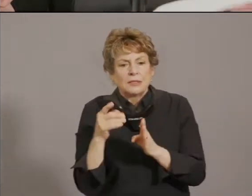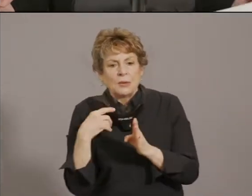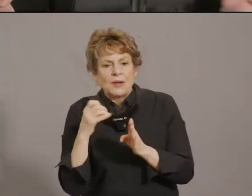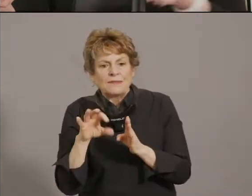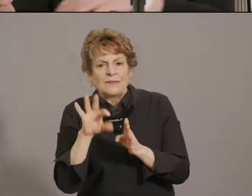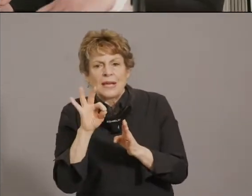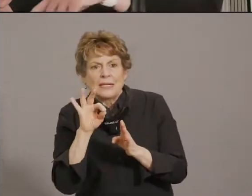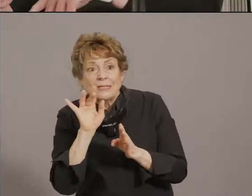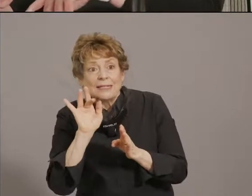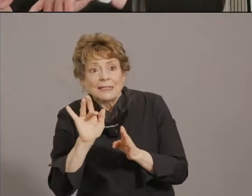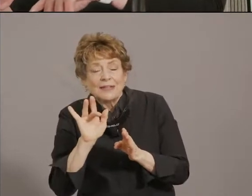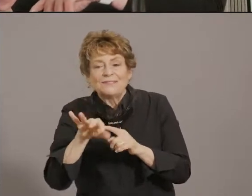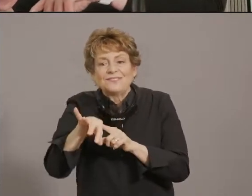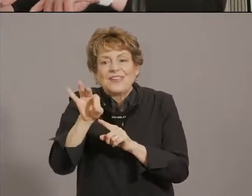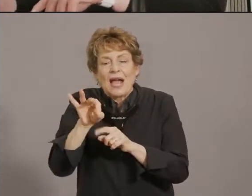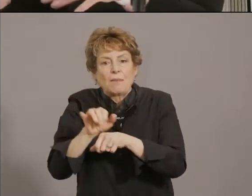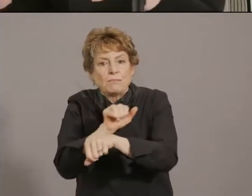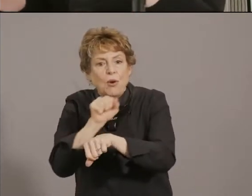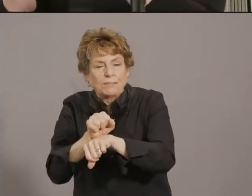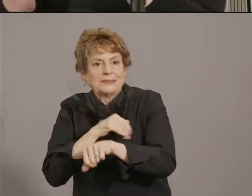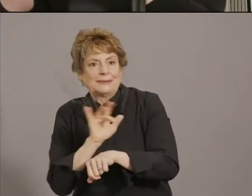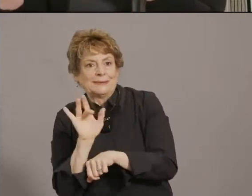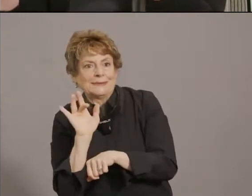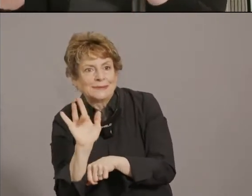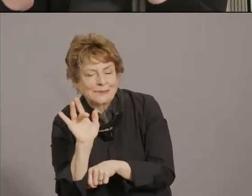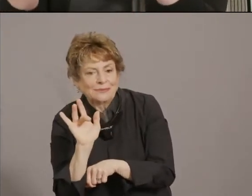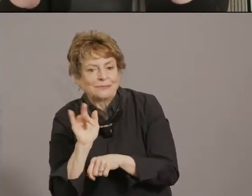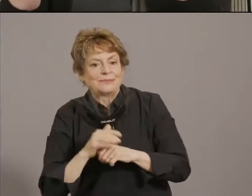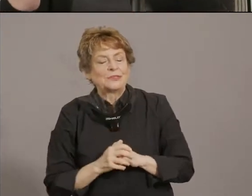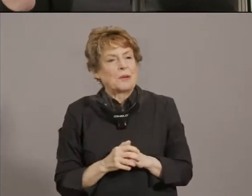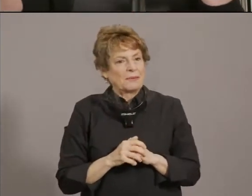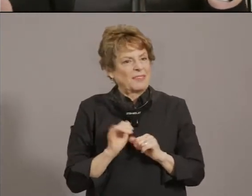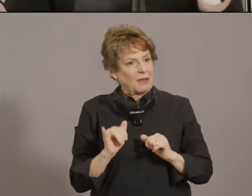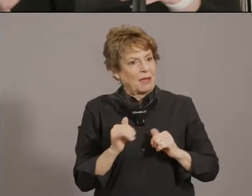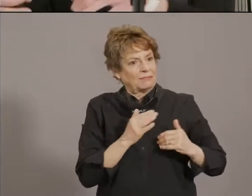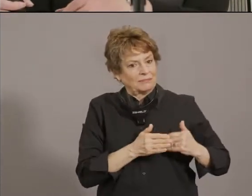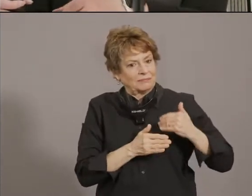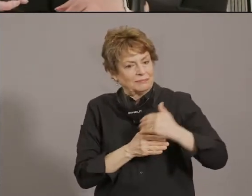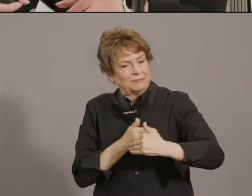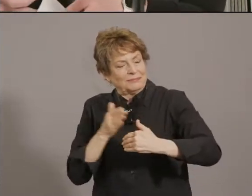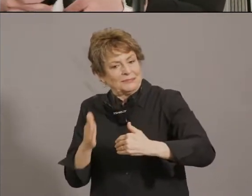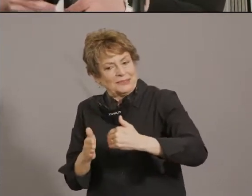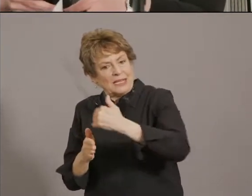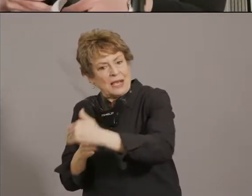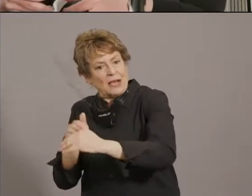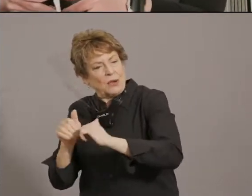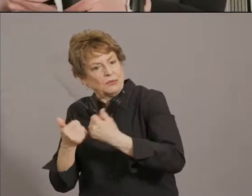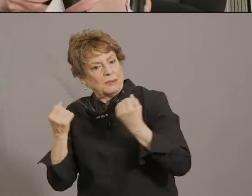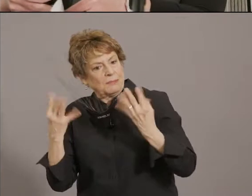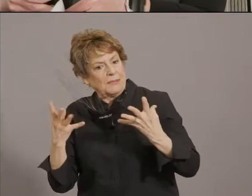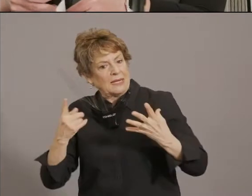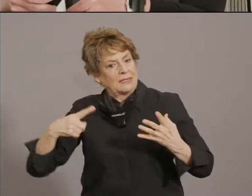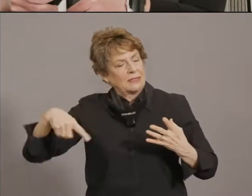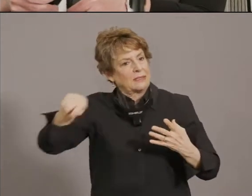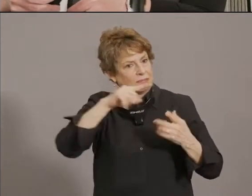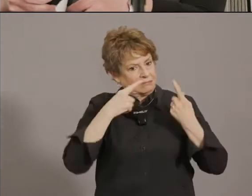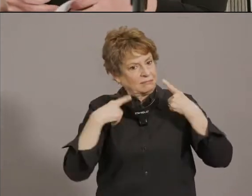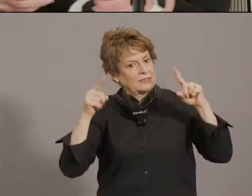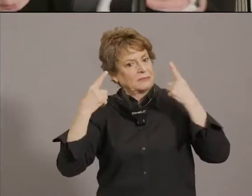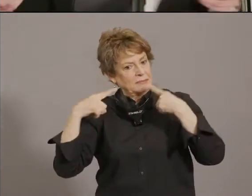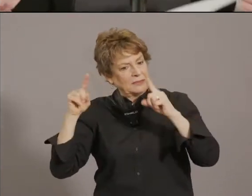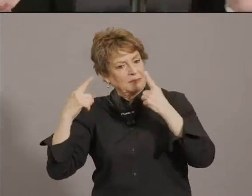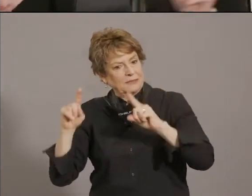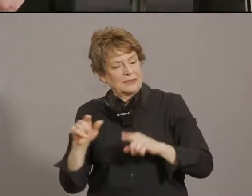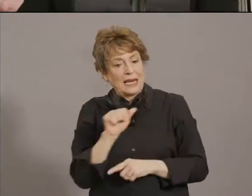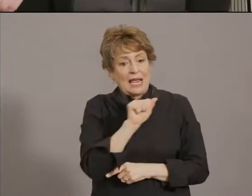available. And so that's consistent with how many of those sites are working. If it does go through